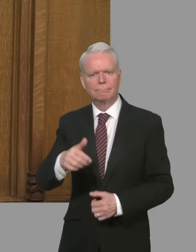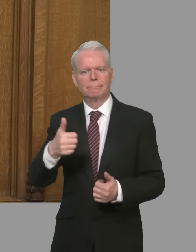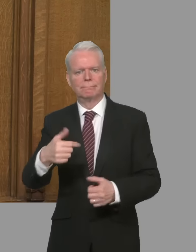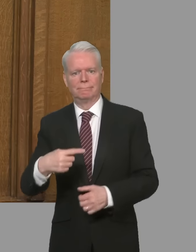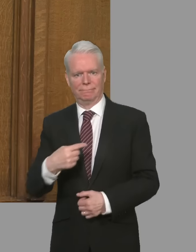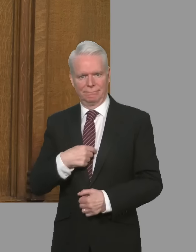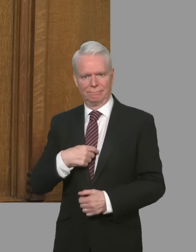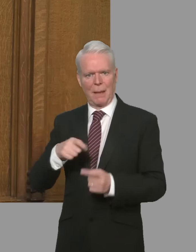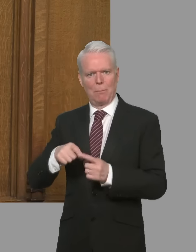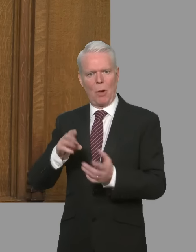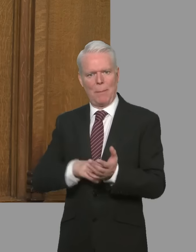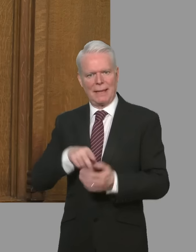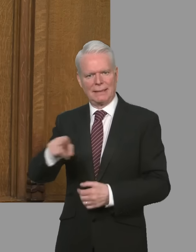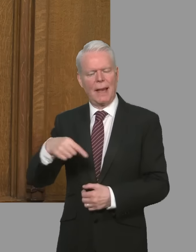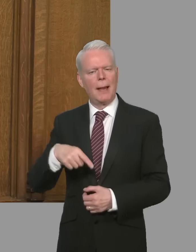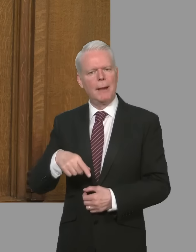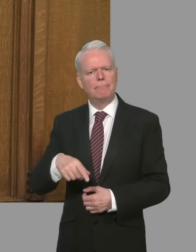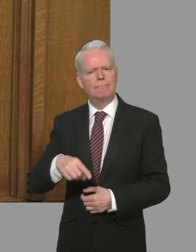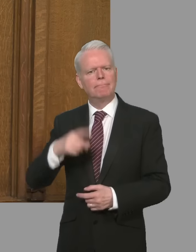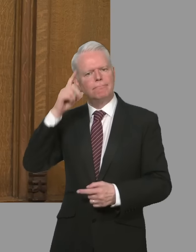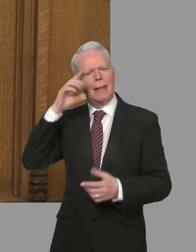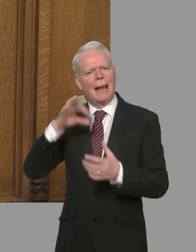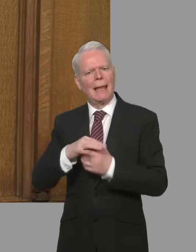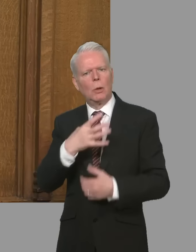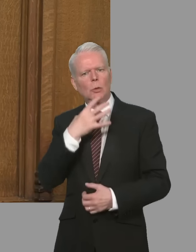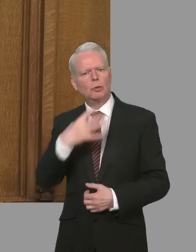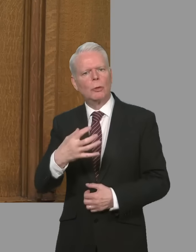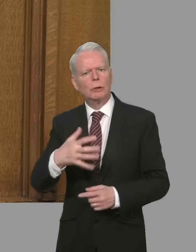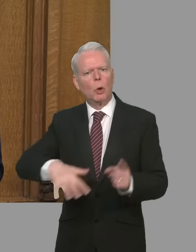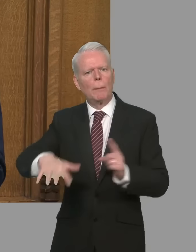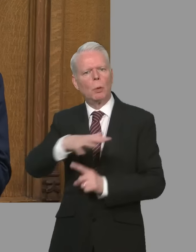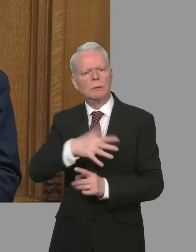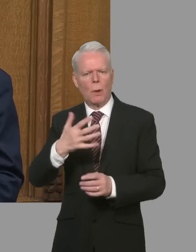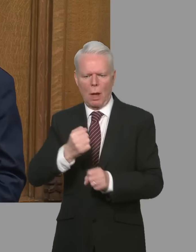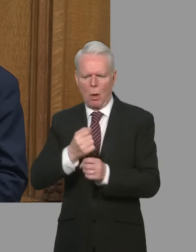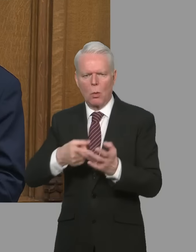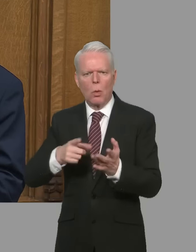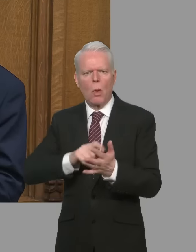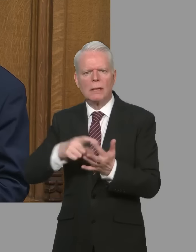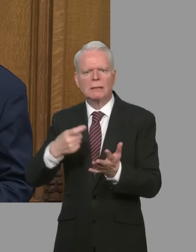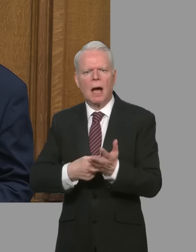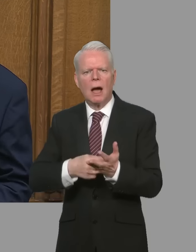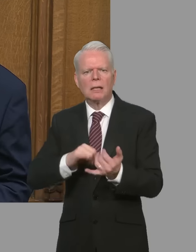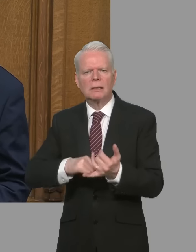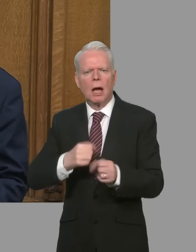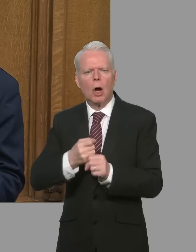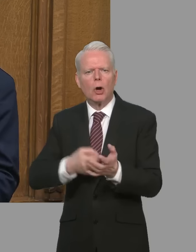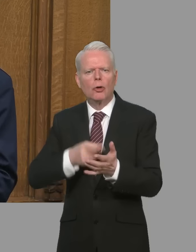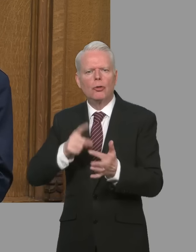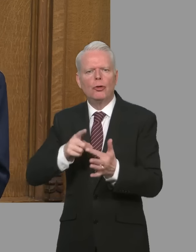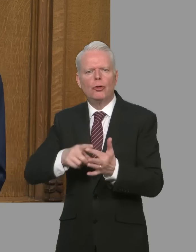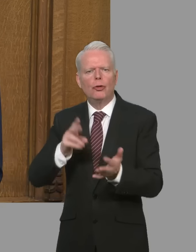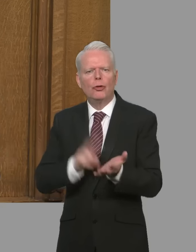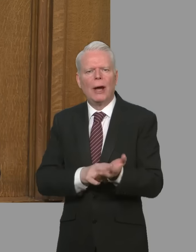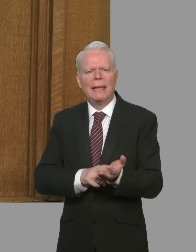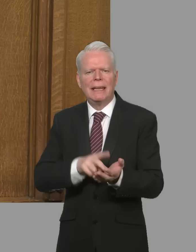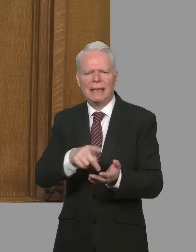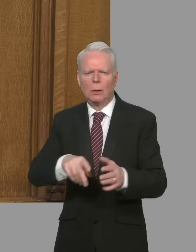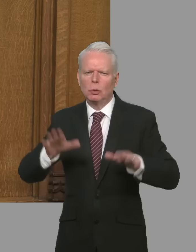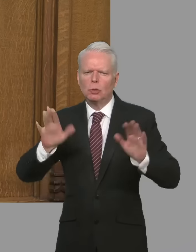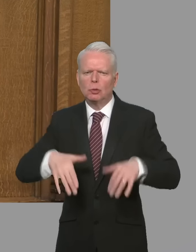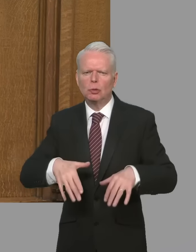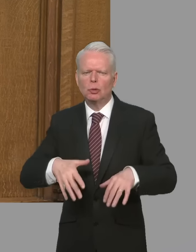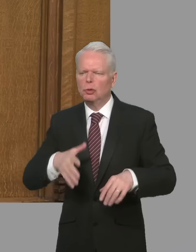against individuals. Mr. Speaker, an independent panel of senior judges found no basis for misconduct proceedings against the British